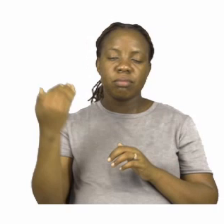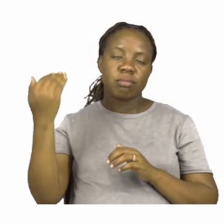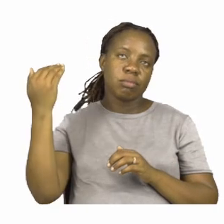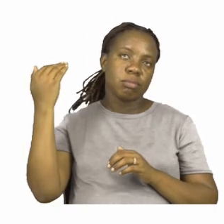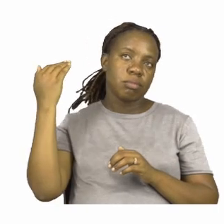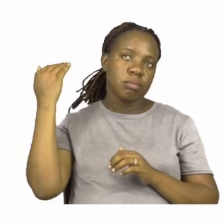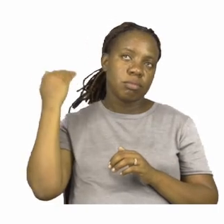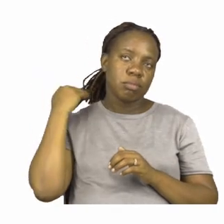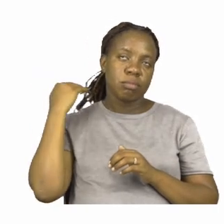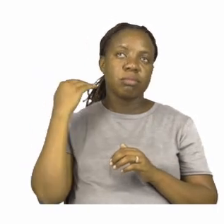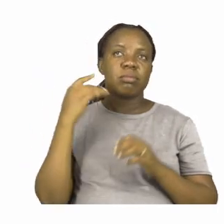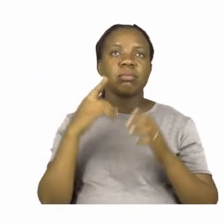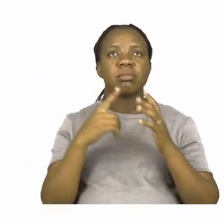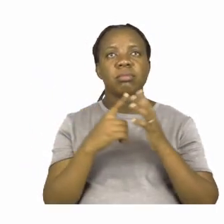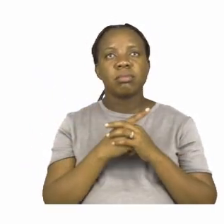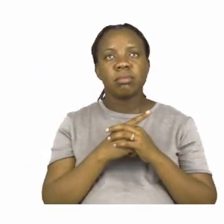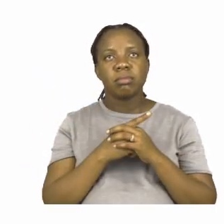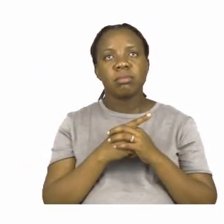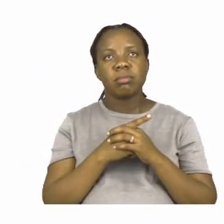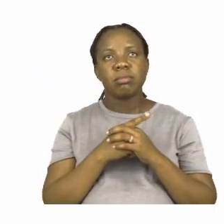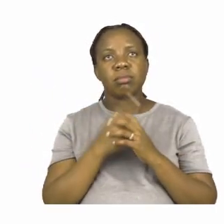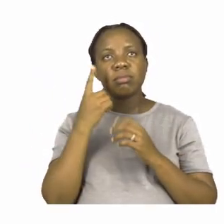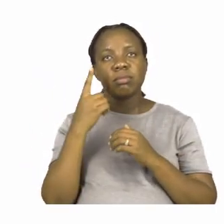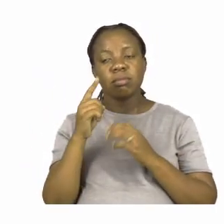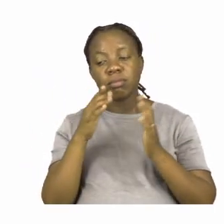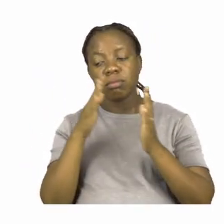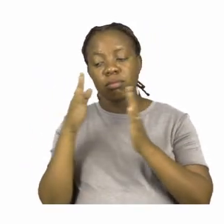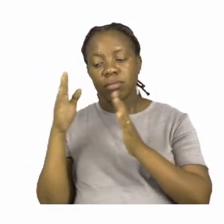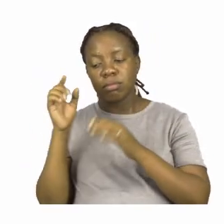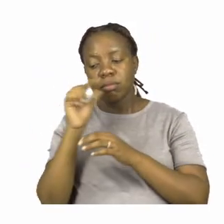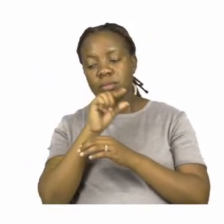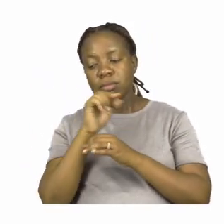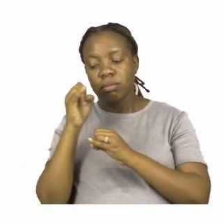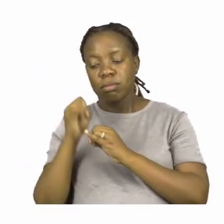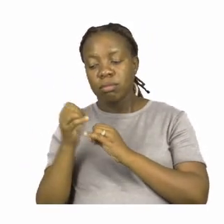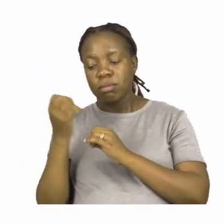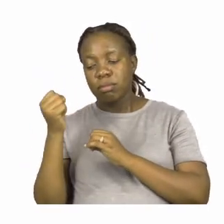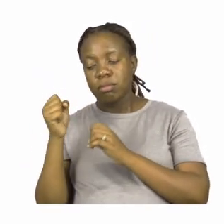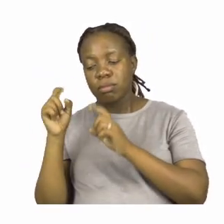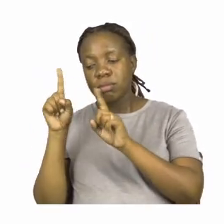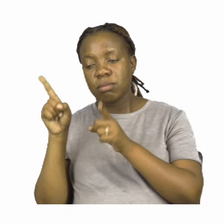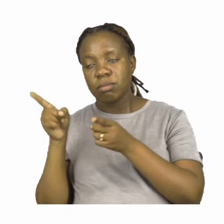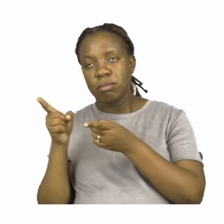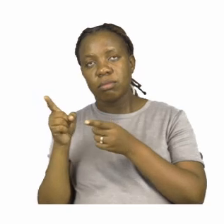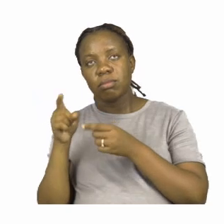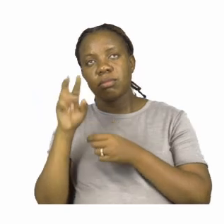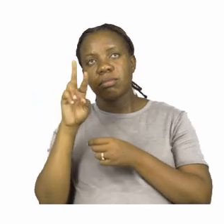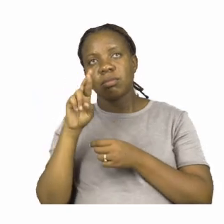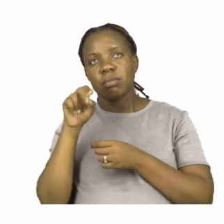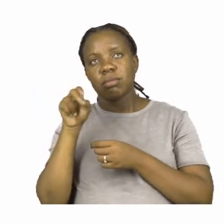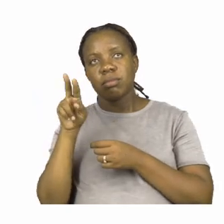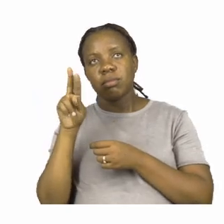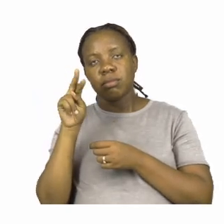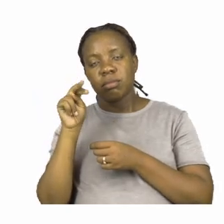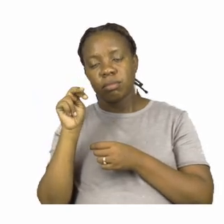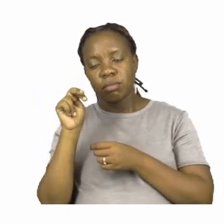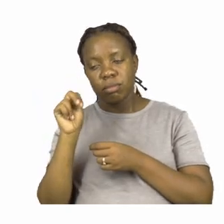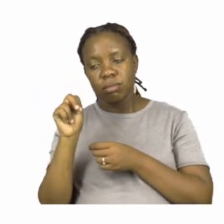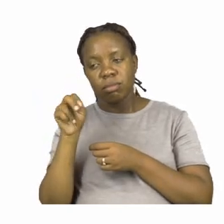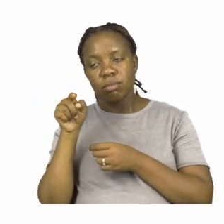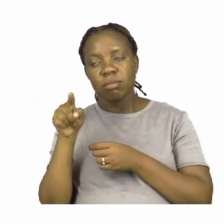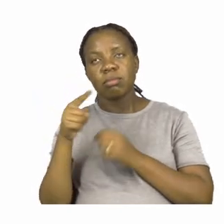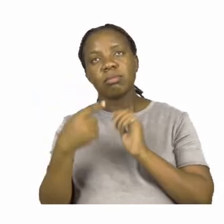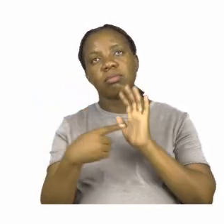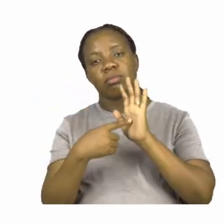end of the sentence. So the sentence now reads, the man ran to catch